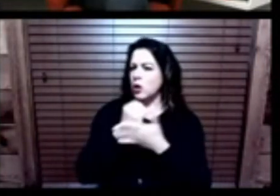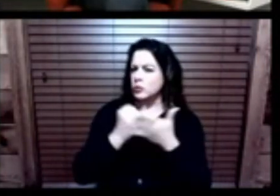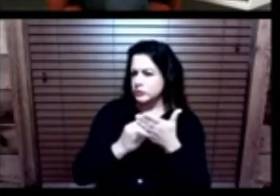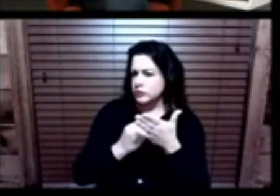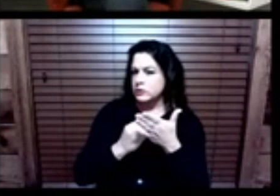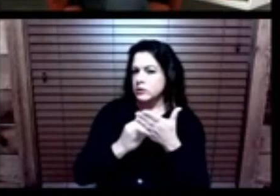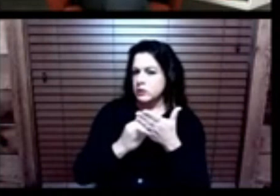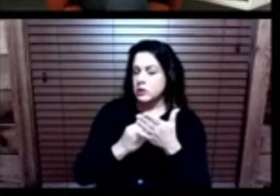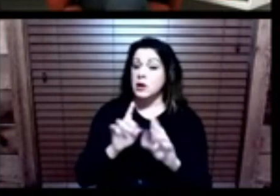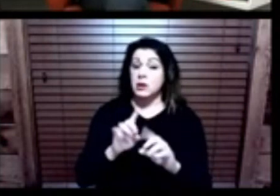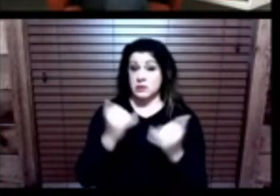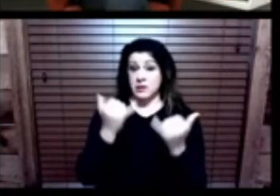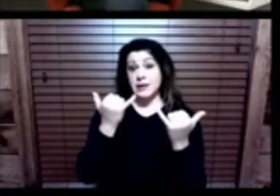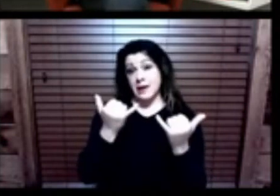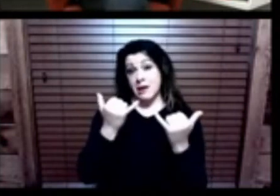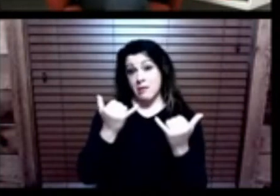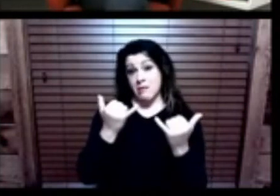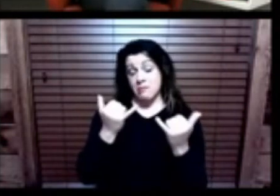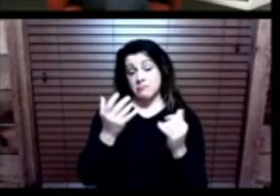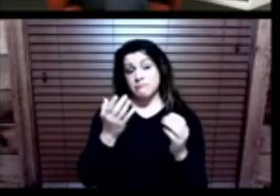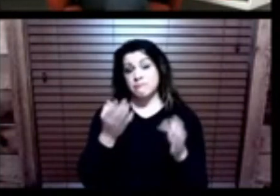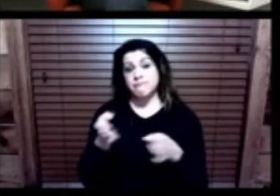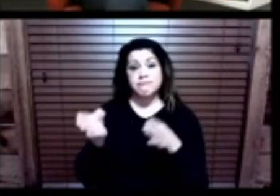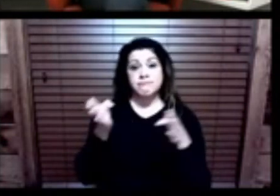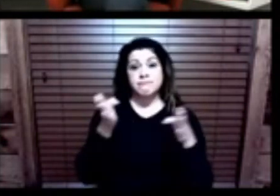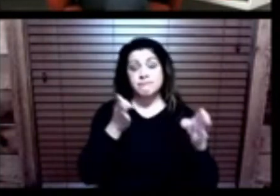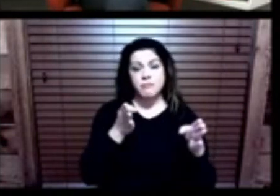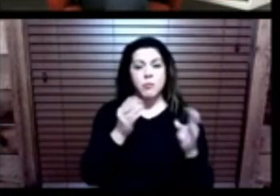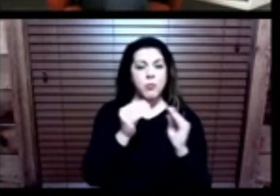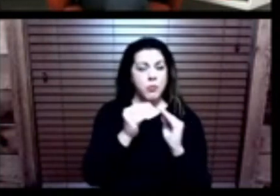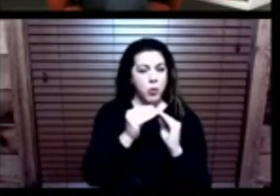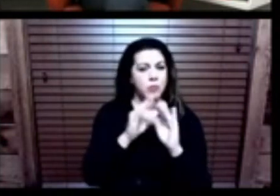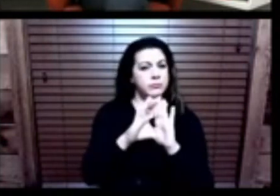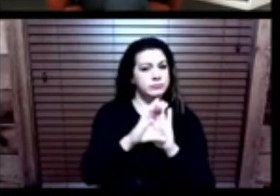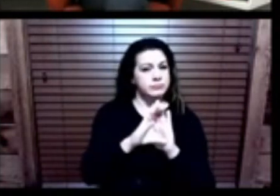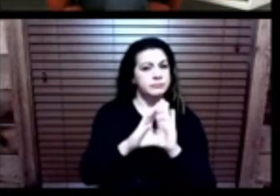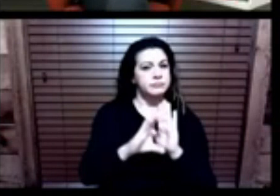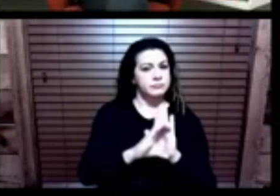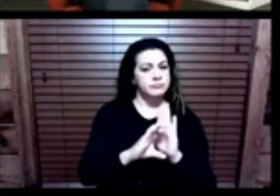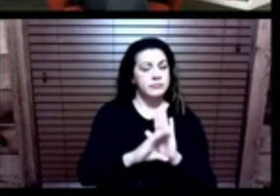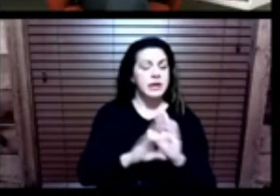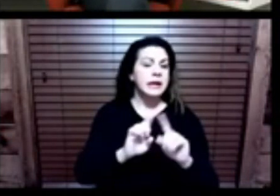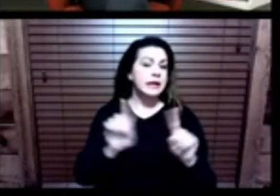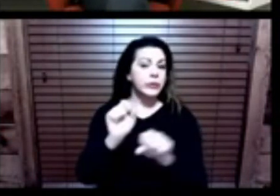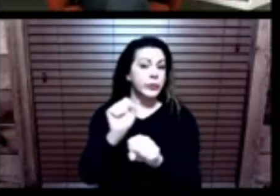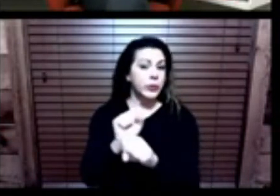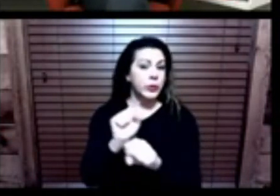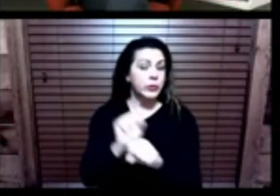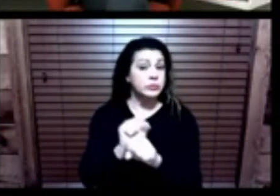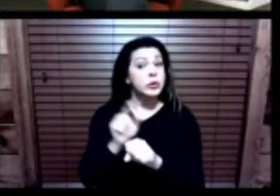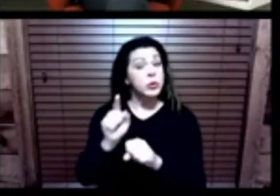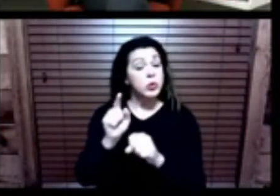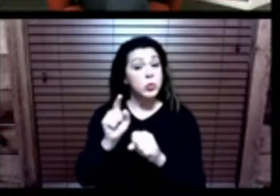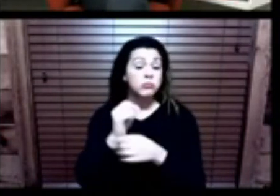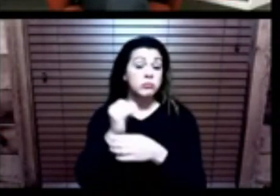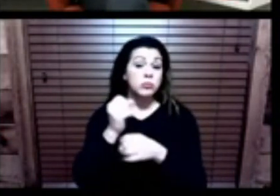And now let's move through a couple of images from works that you have created in the last 6 months. And